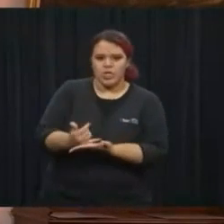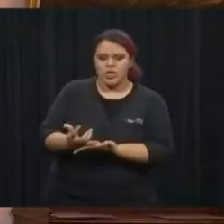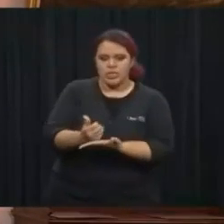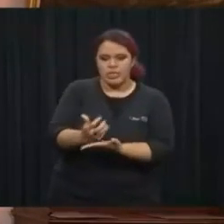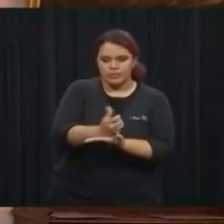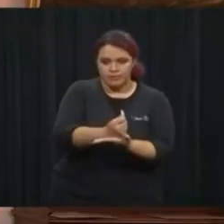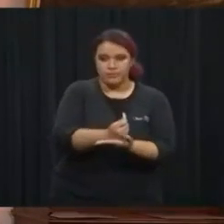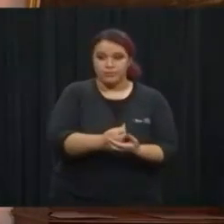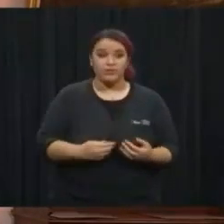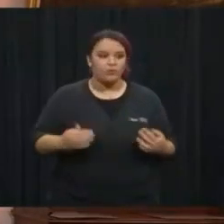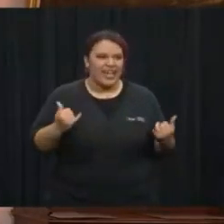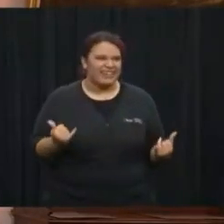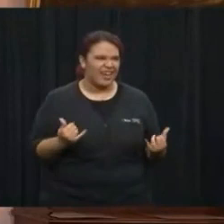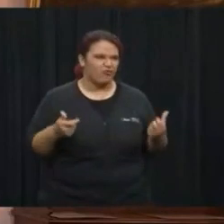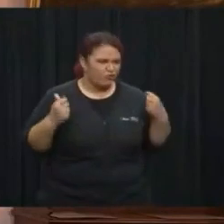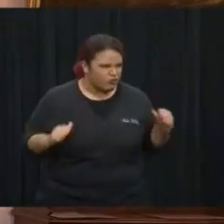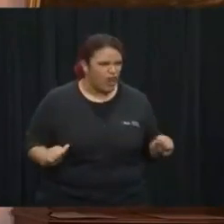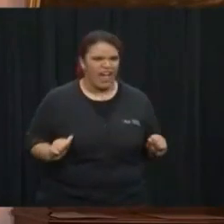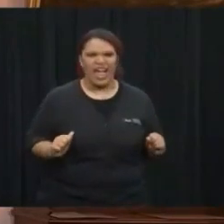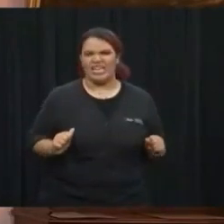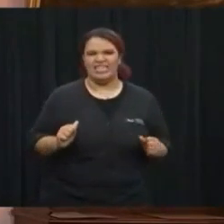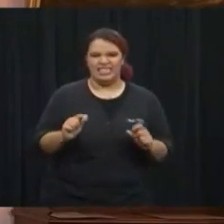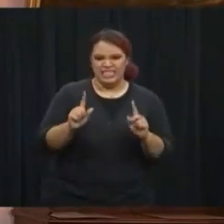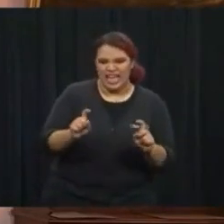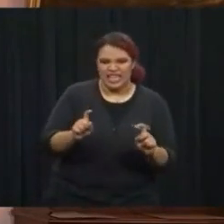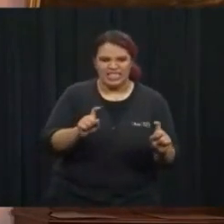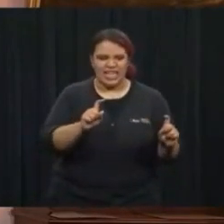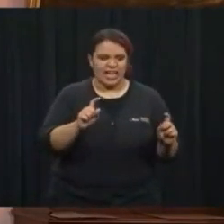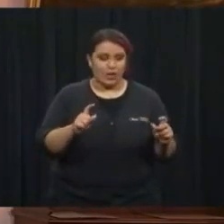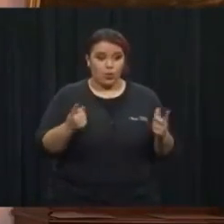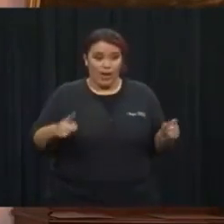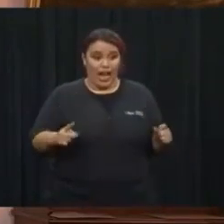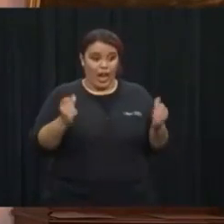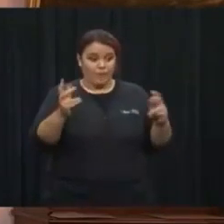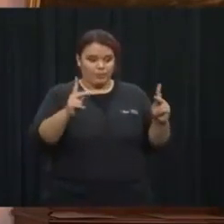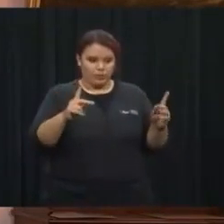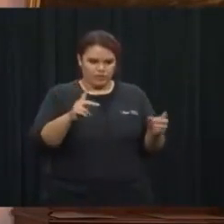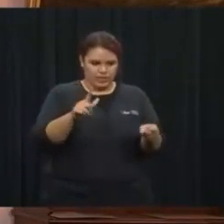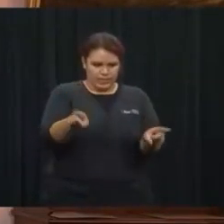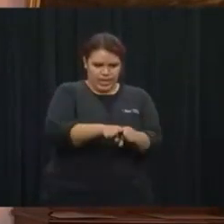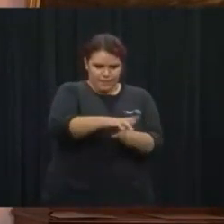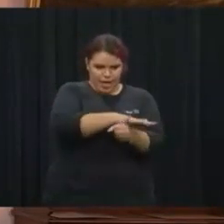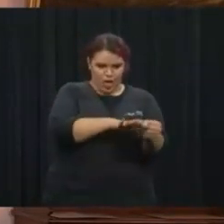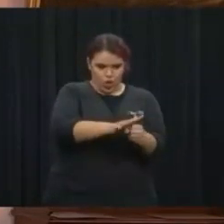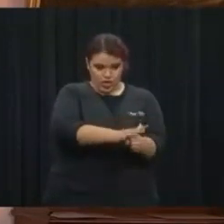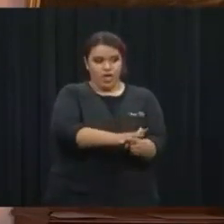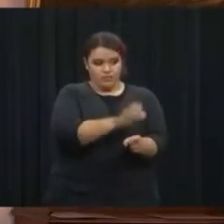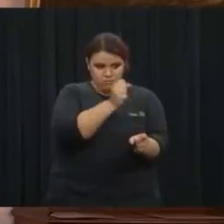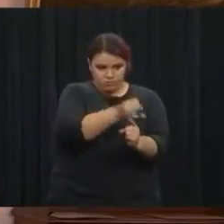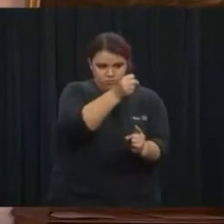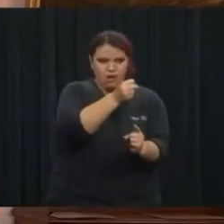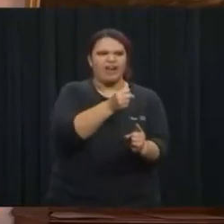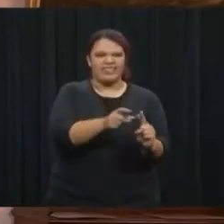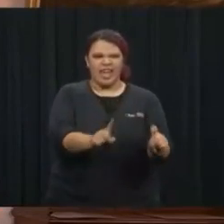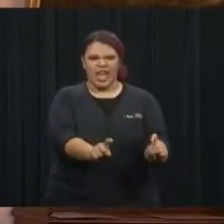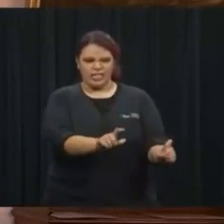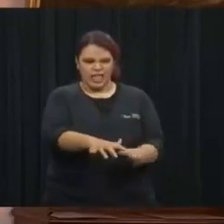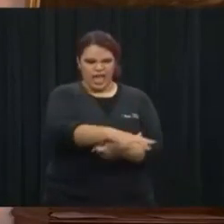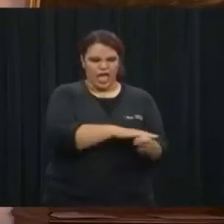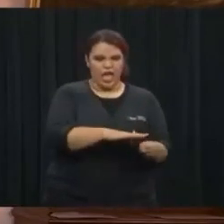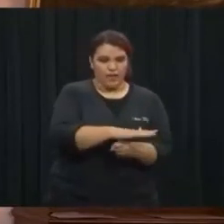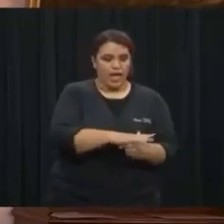so many heroes in this. What they're doing there and inventing, which we will be using all over the state, They're being able to do some